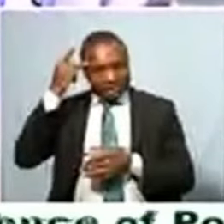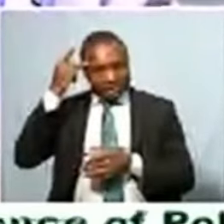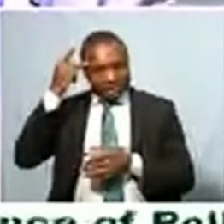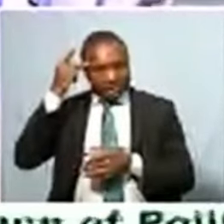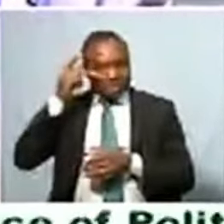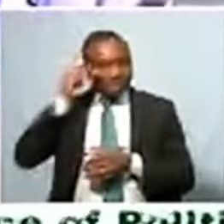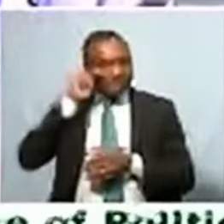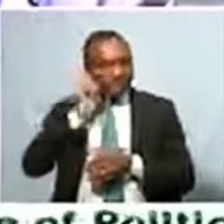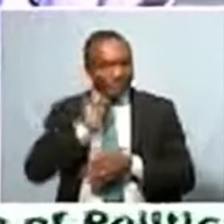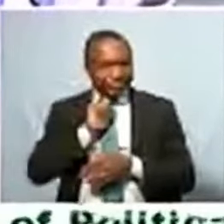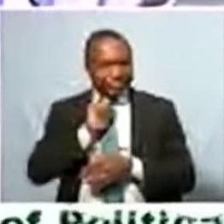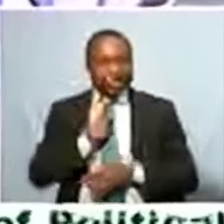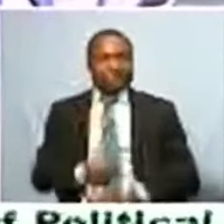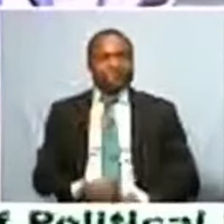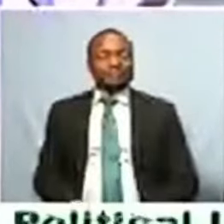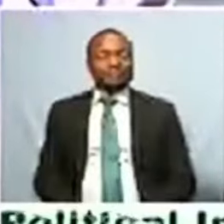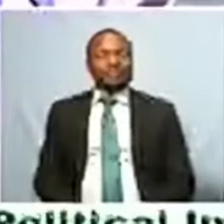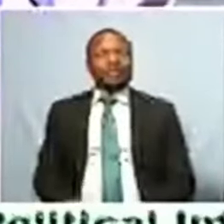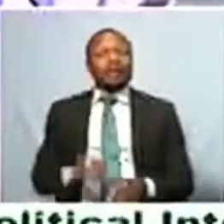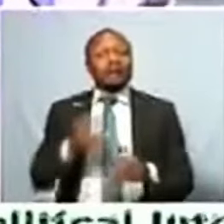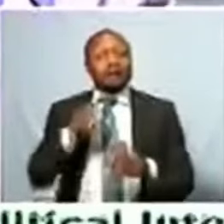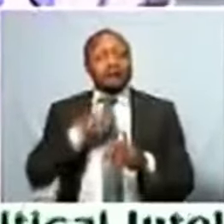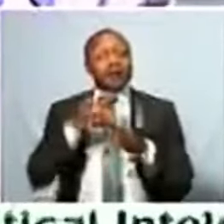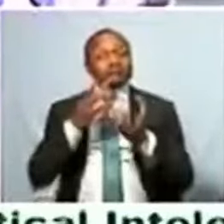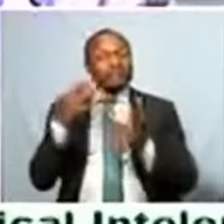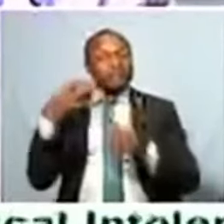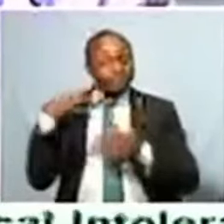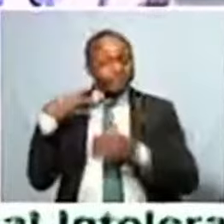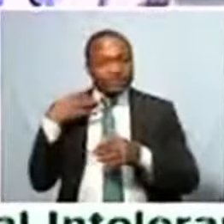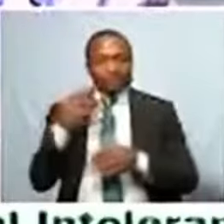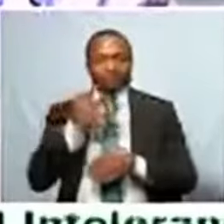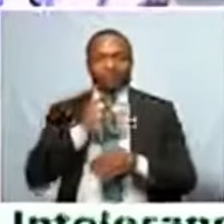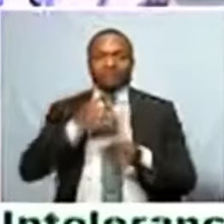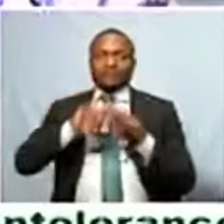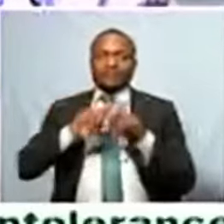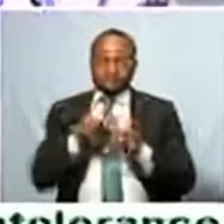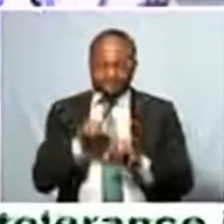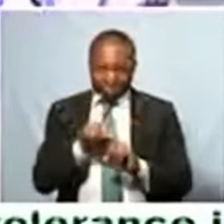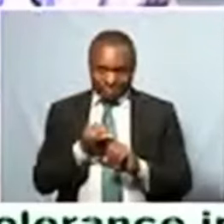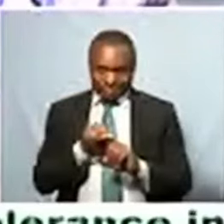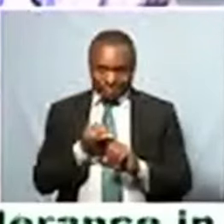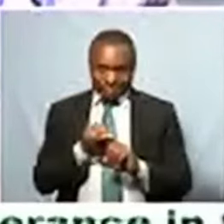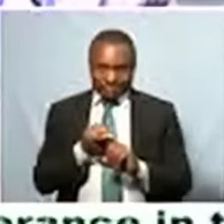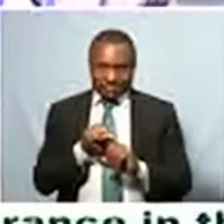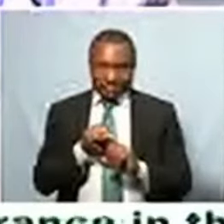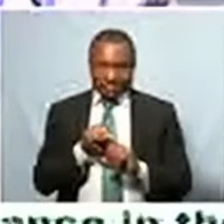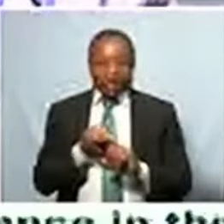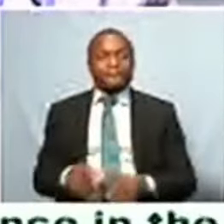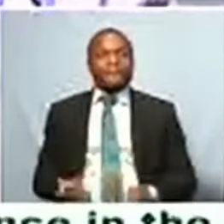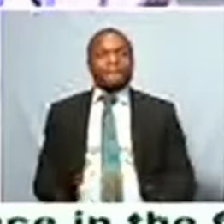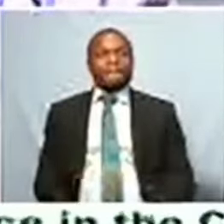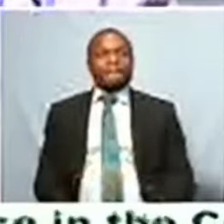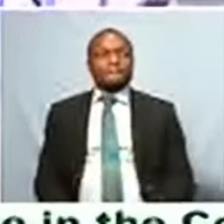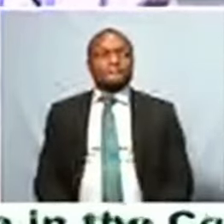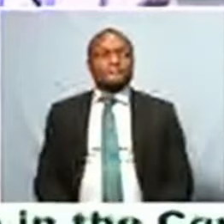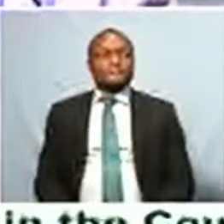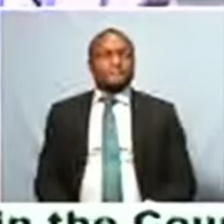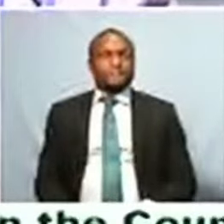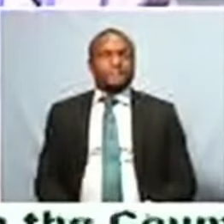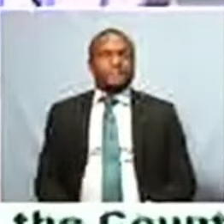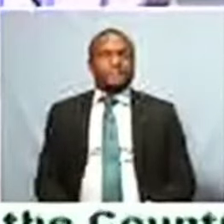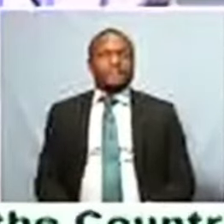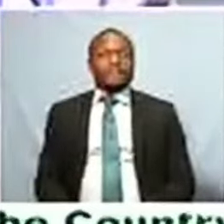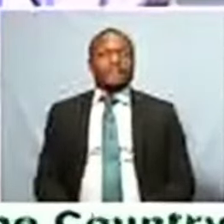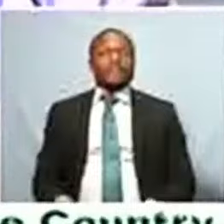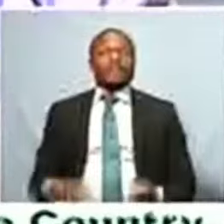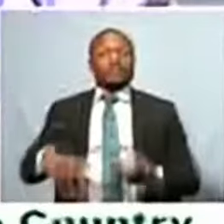intolerance. I want to remind my colleague that the fracas